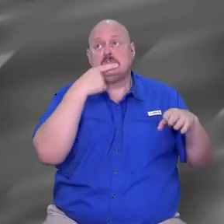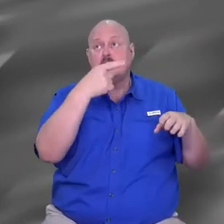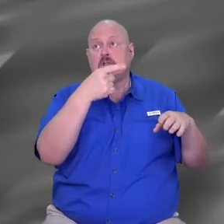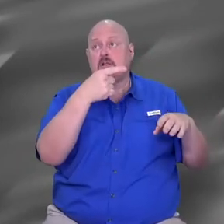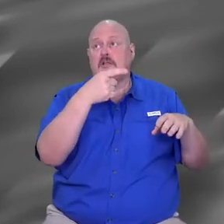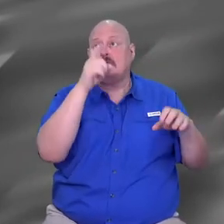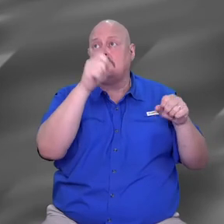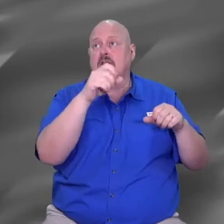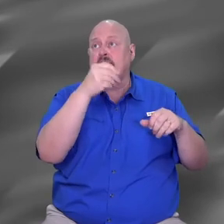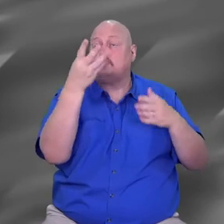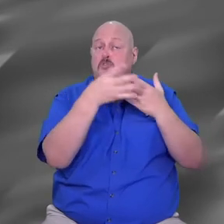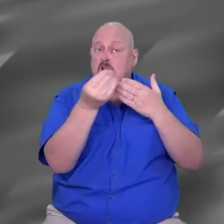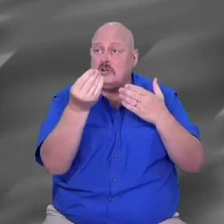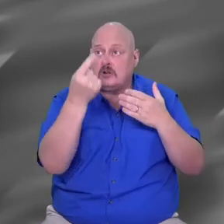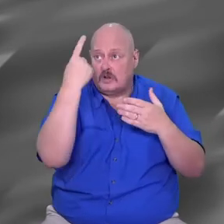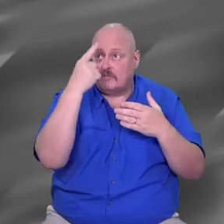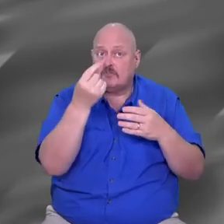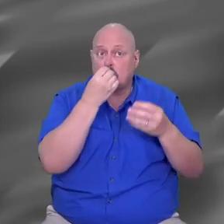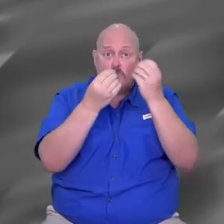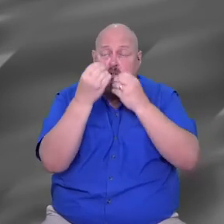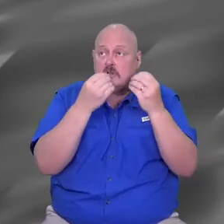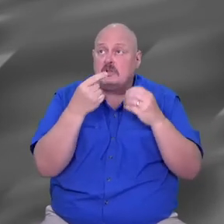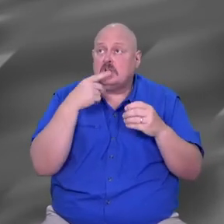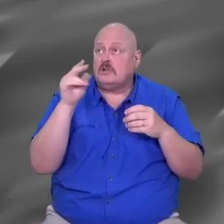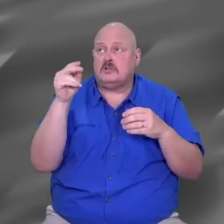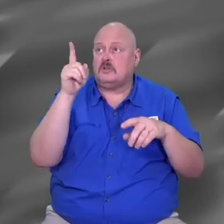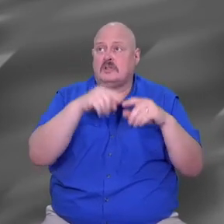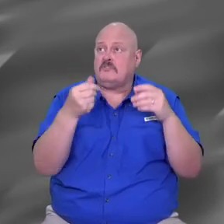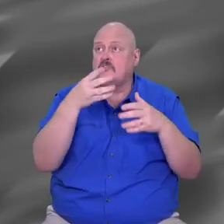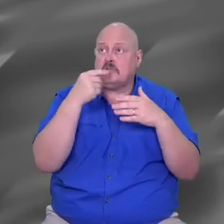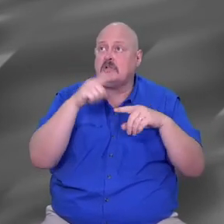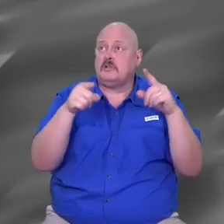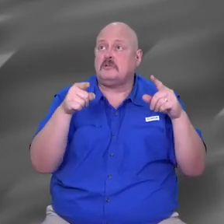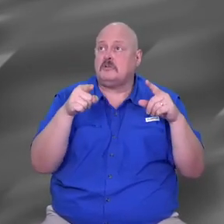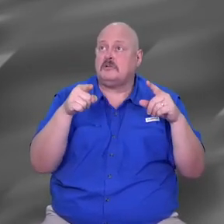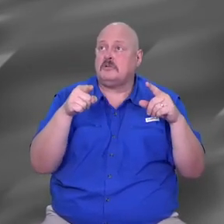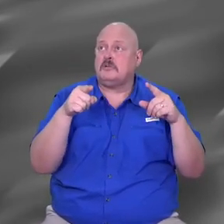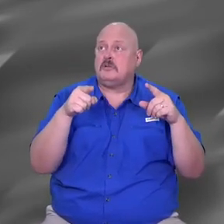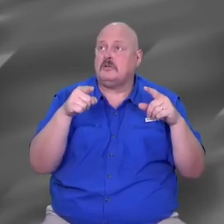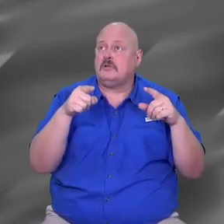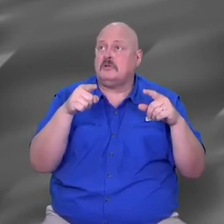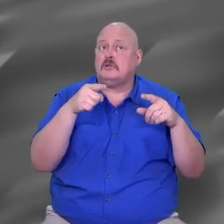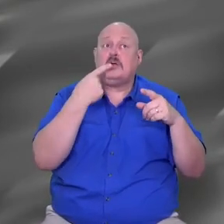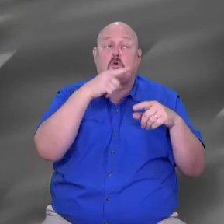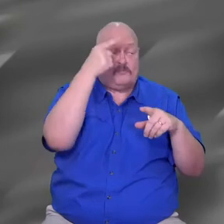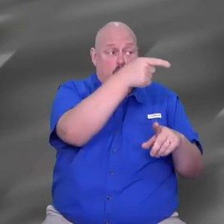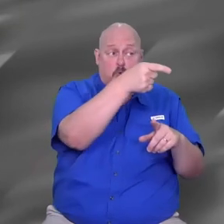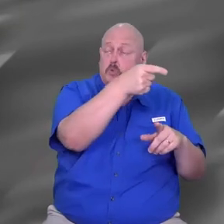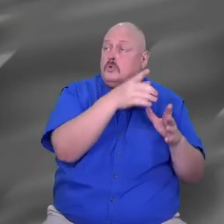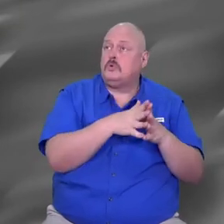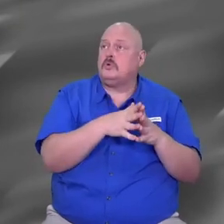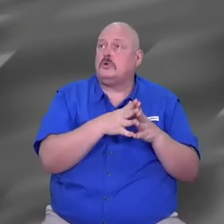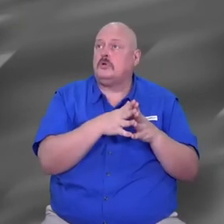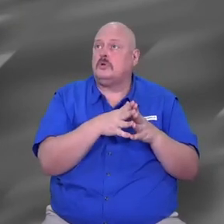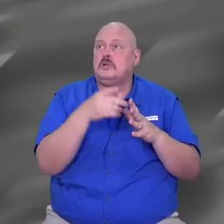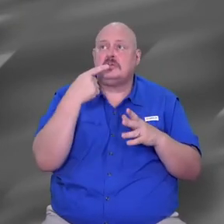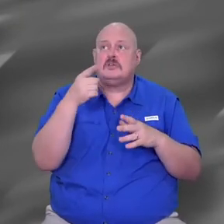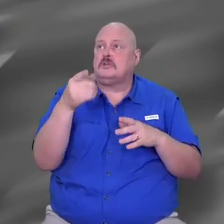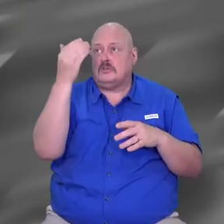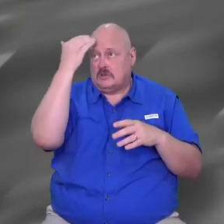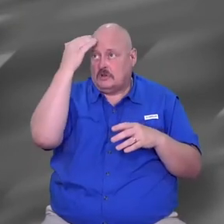says, can I have a few dollars for lunch? I said, no, you can't have a few dollars, but take a pick on the menu and I'll order it for you. He said, you